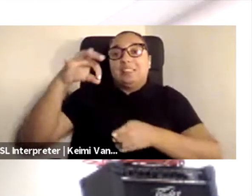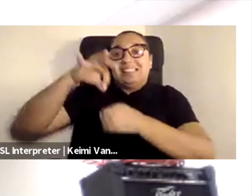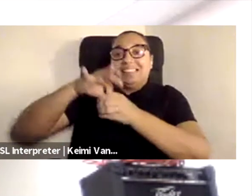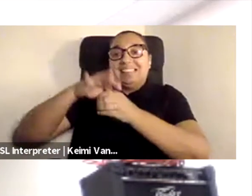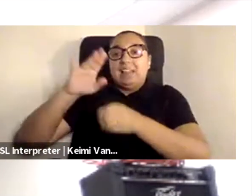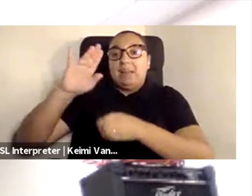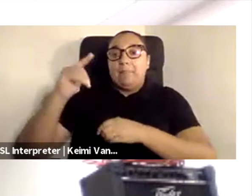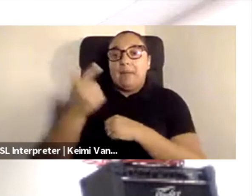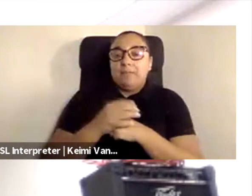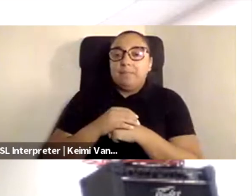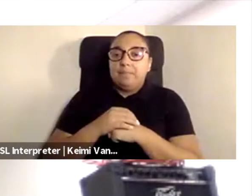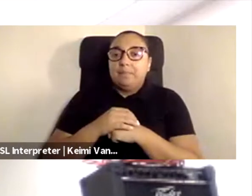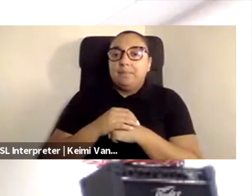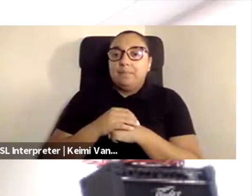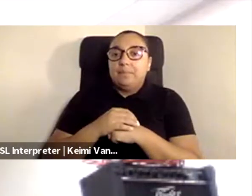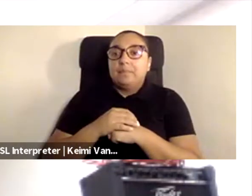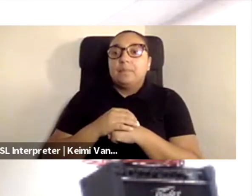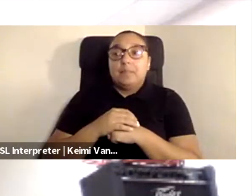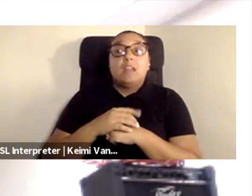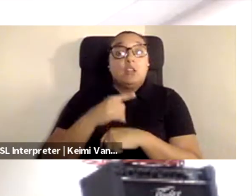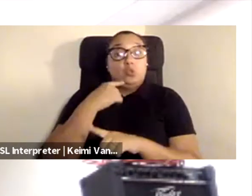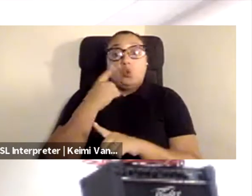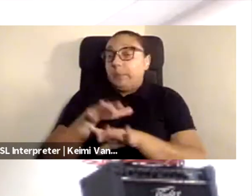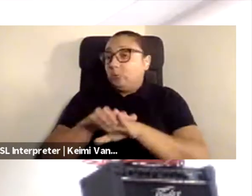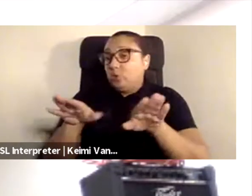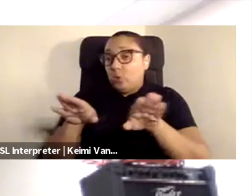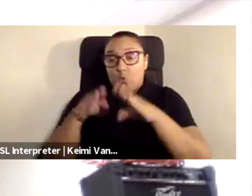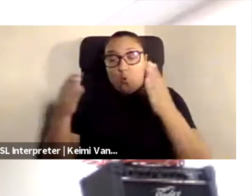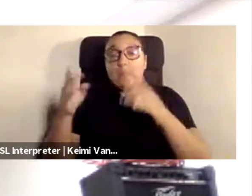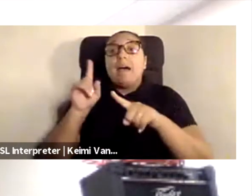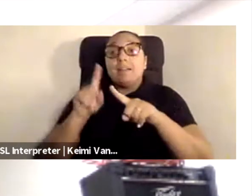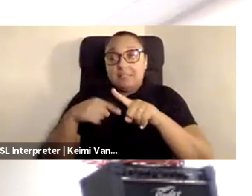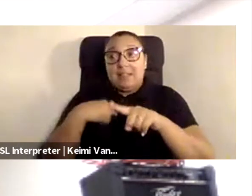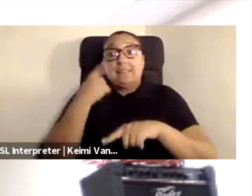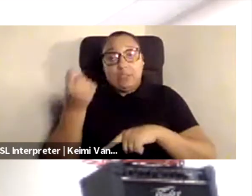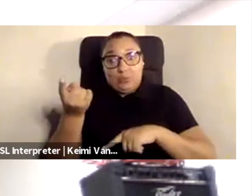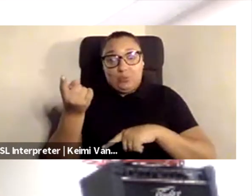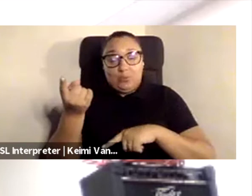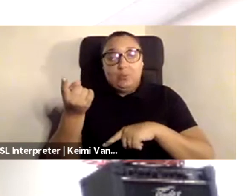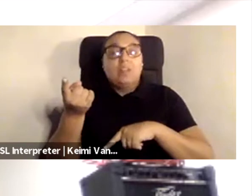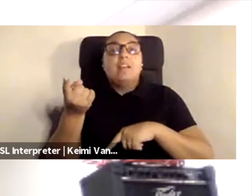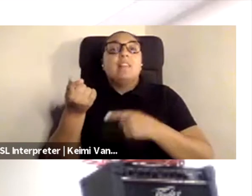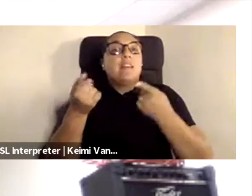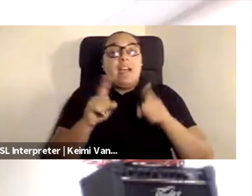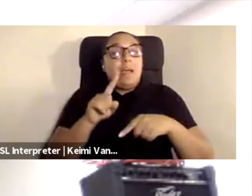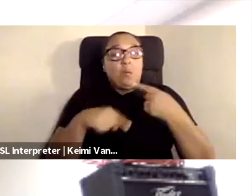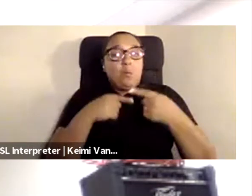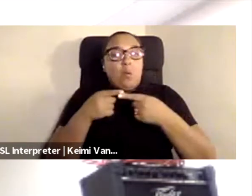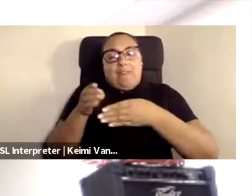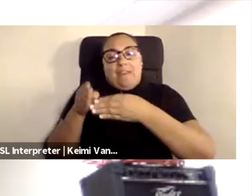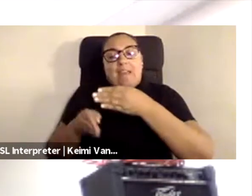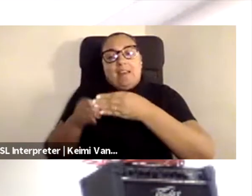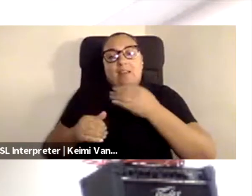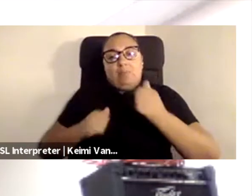were instructed not to open their packages until cued, and this came at the very end of the performance, and together,